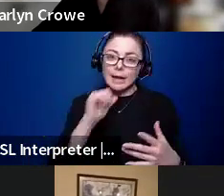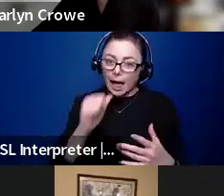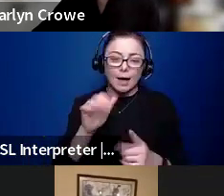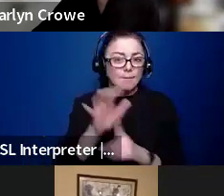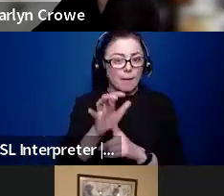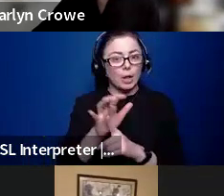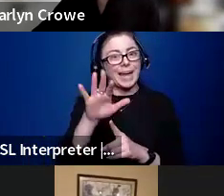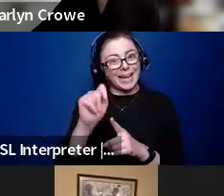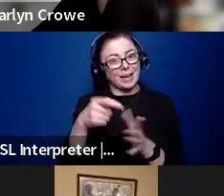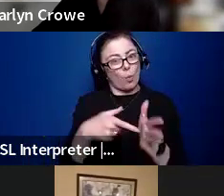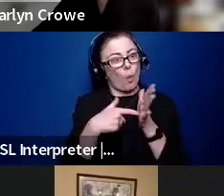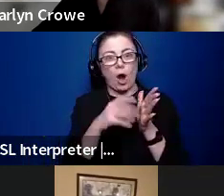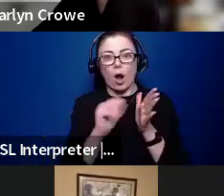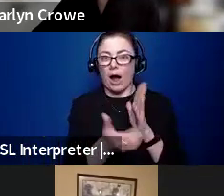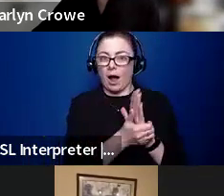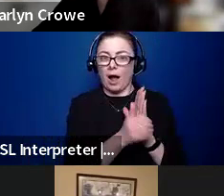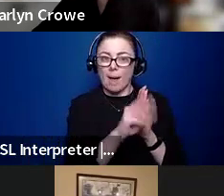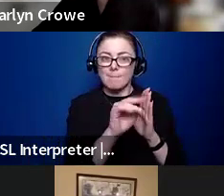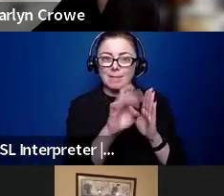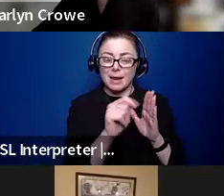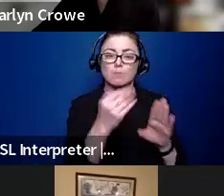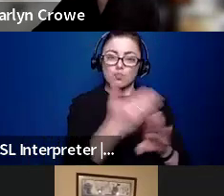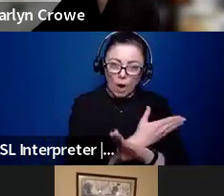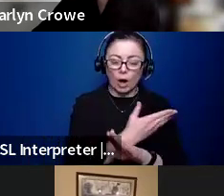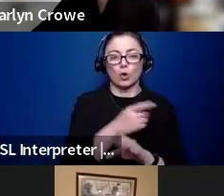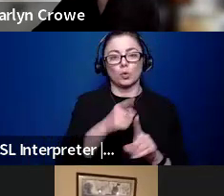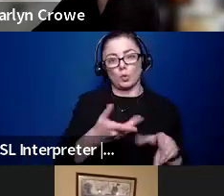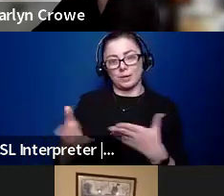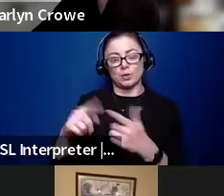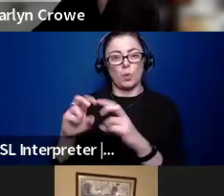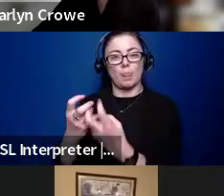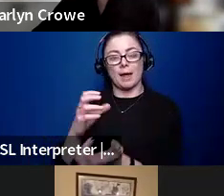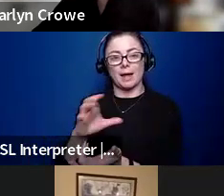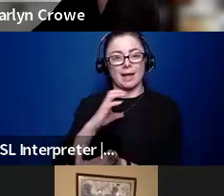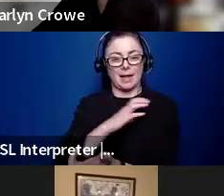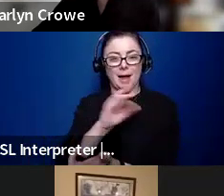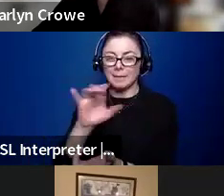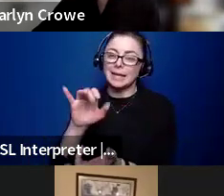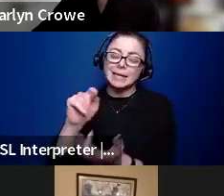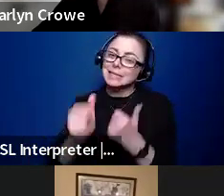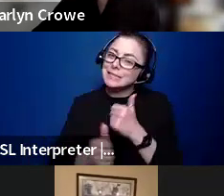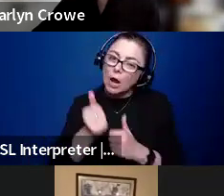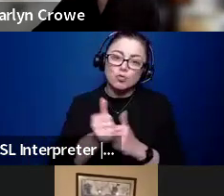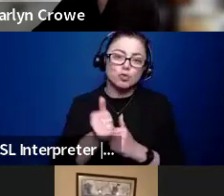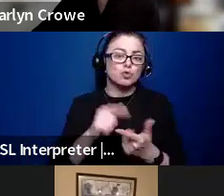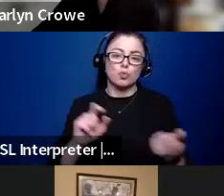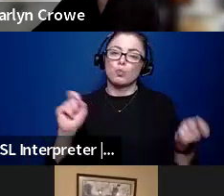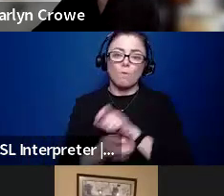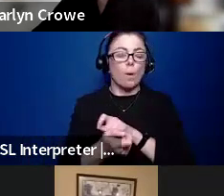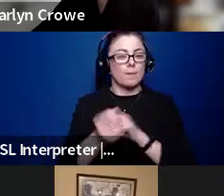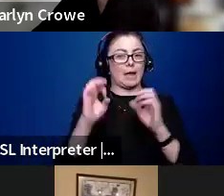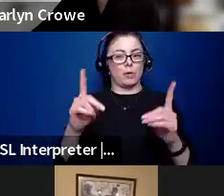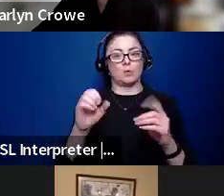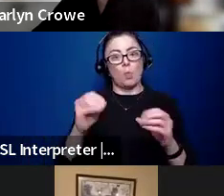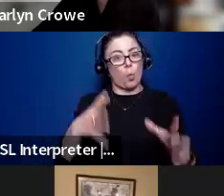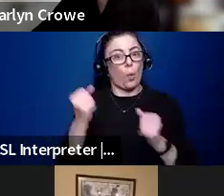amendment prior to going to the committees, is that it's so dangerous to reform education so quickly and recklessly. Could